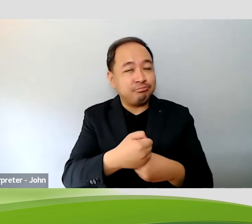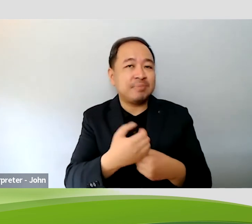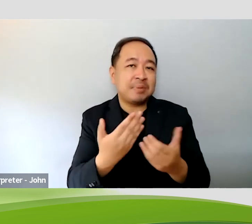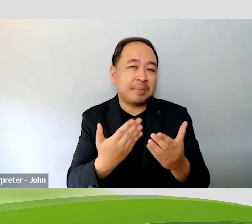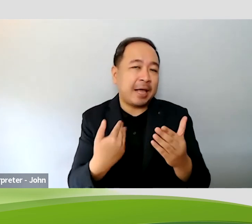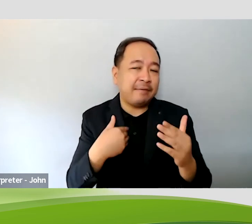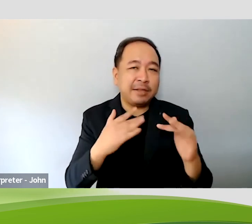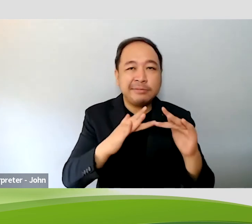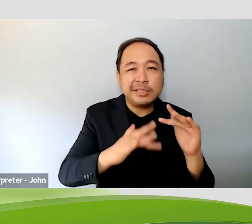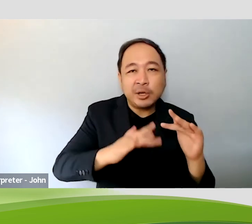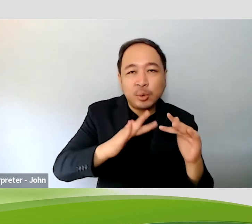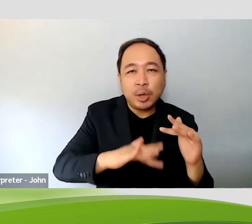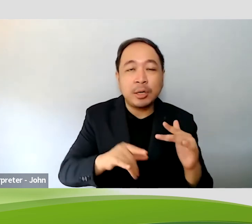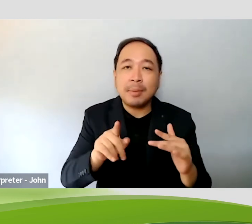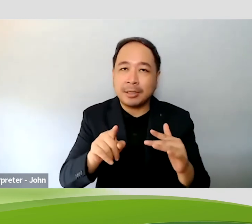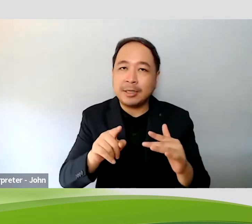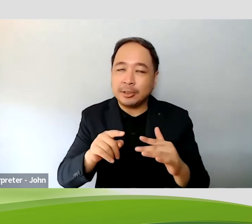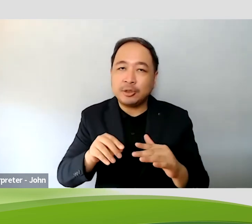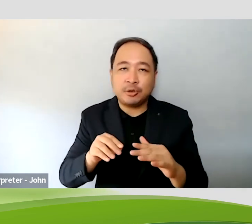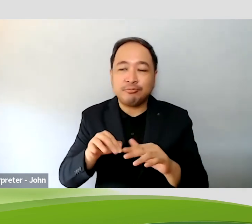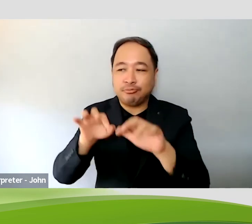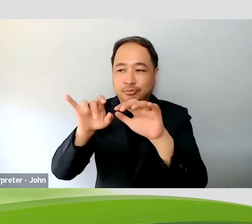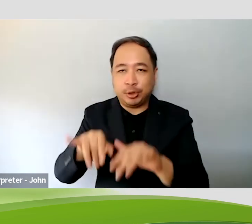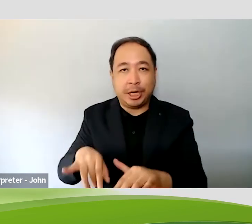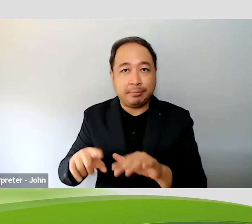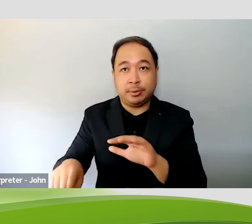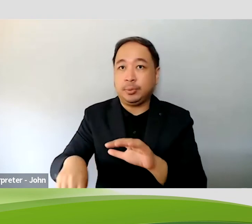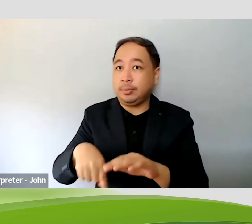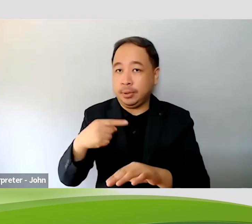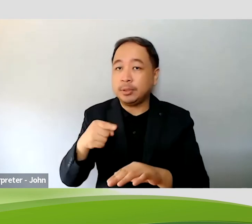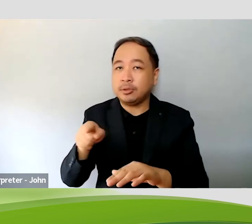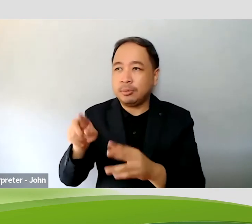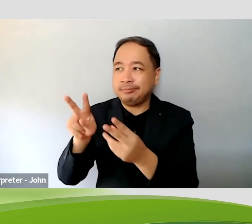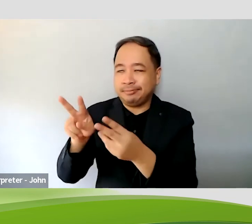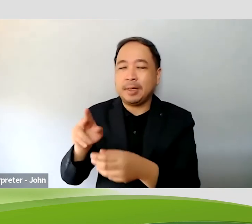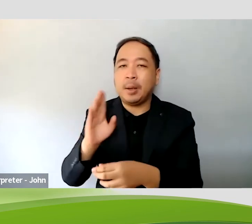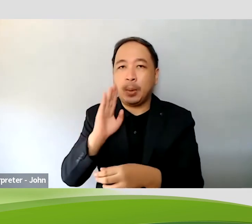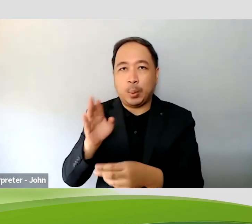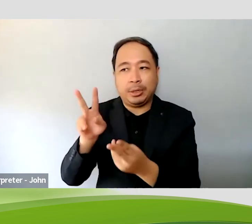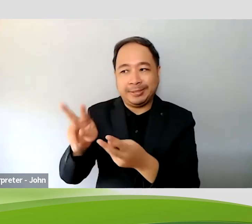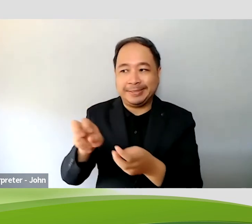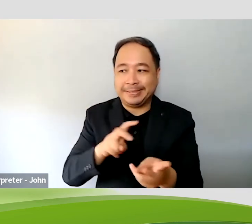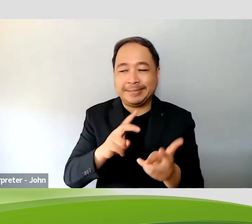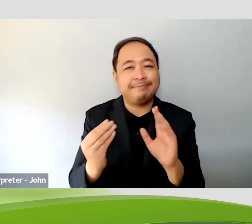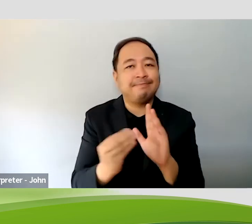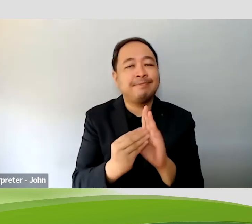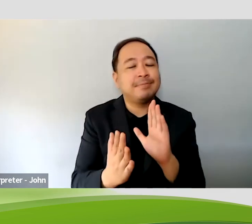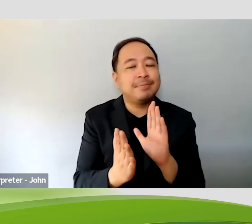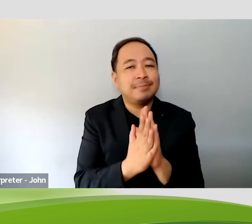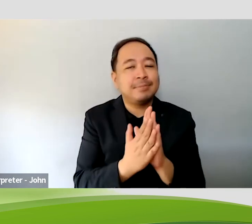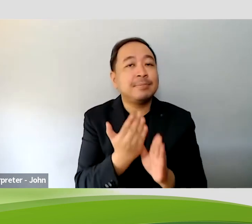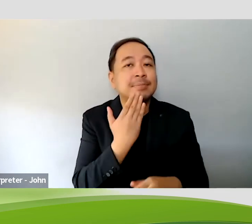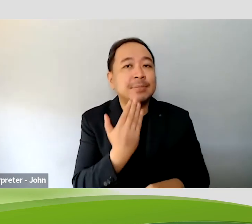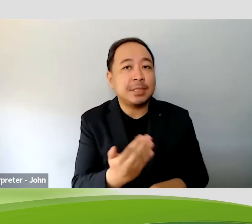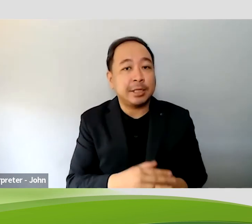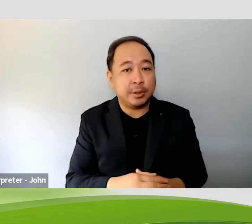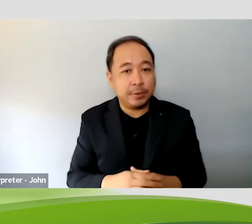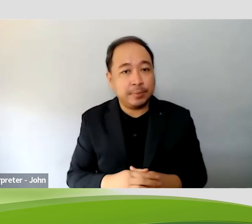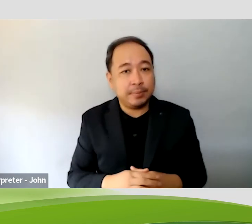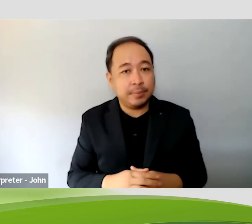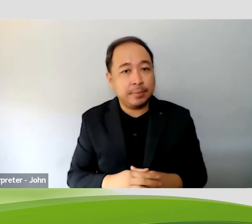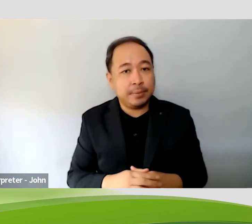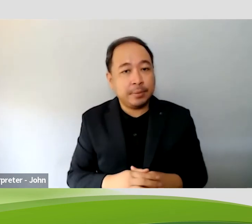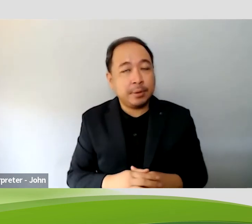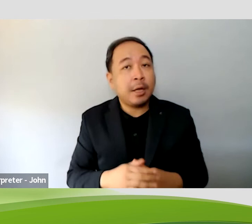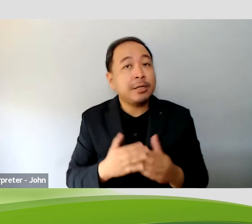and they've been noted and they will be included. Thank you very much. So I would just once again like to just check